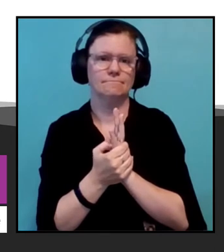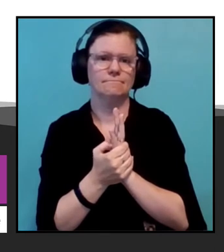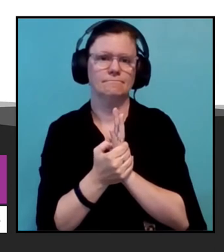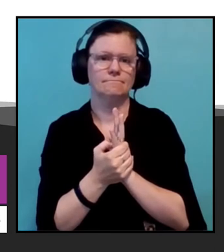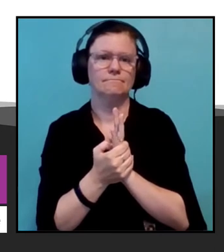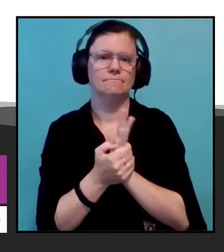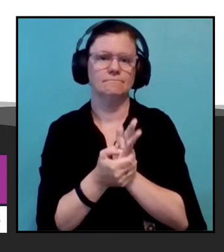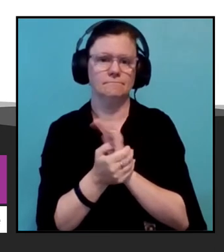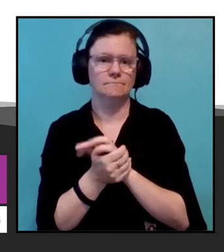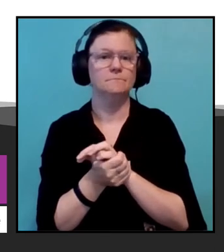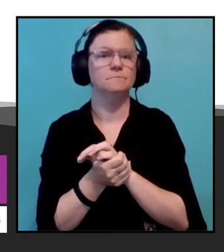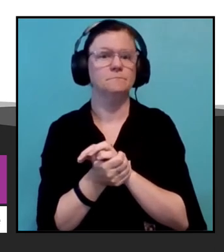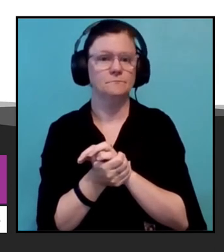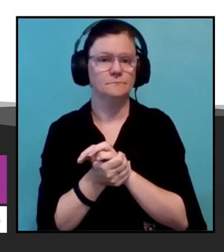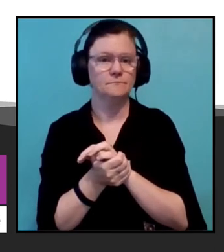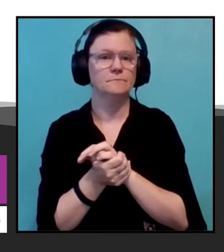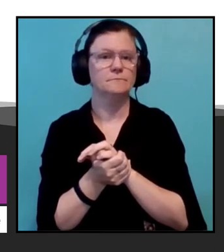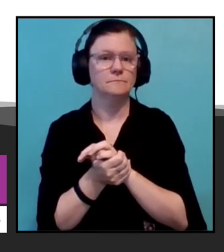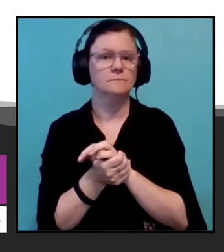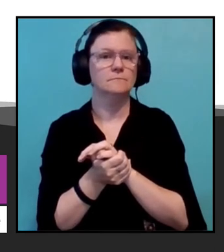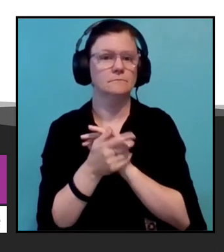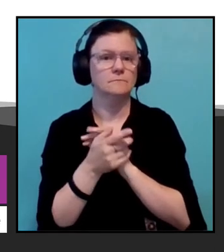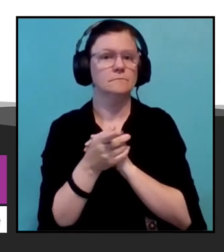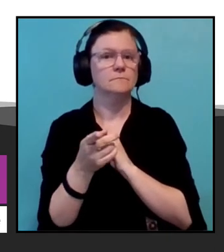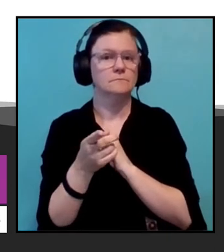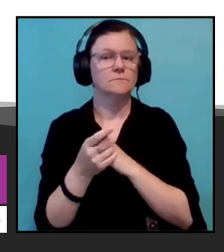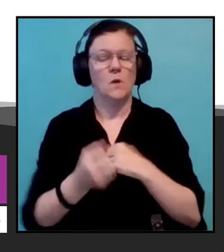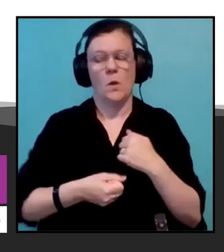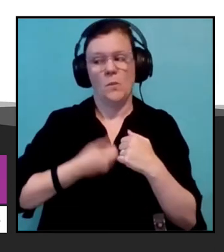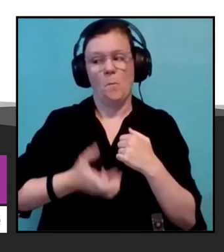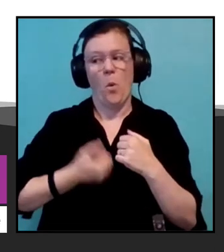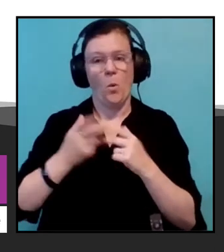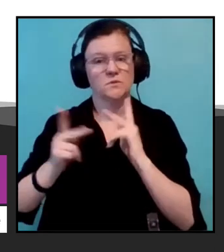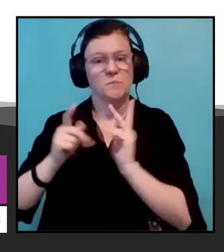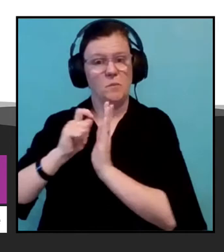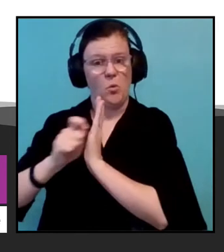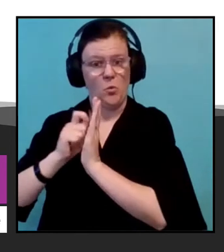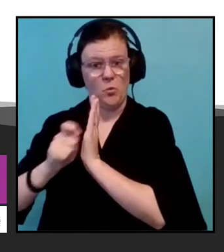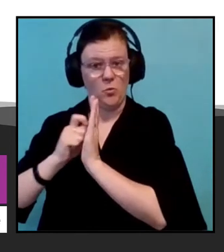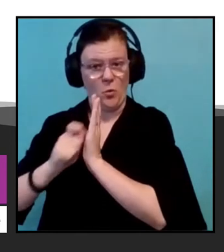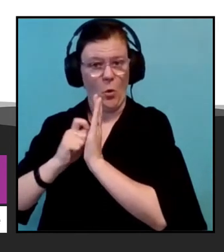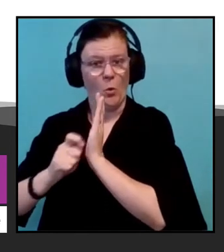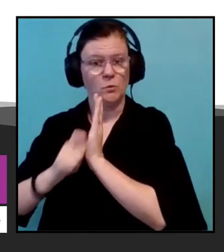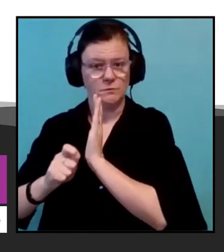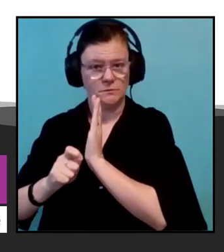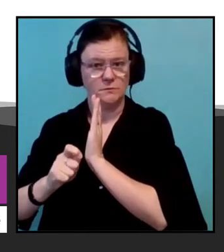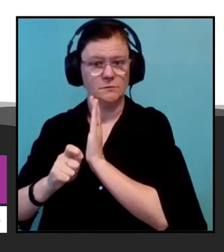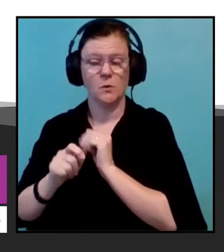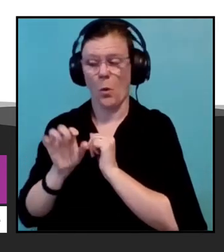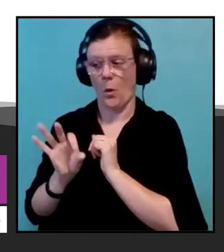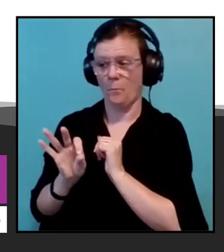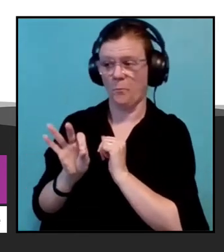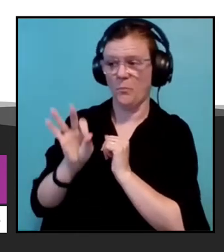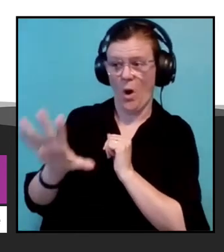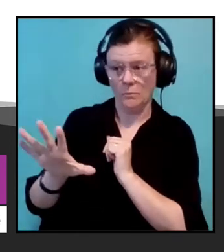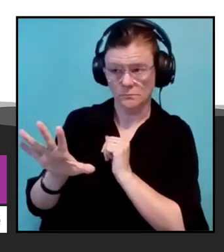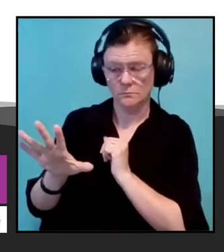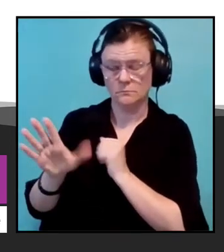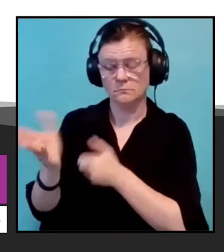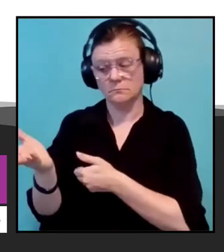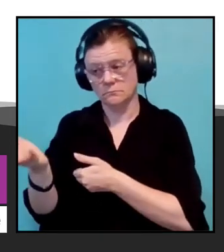And then these are some of the examples of the poems that folks provided, or prompts that folks